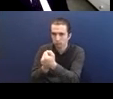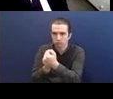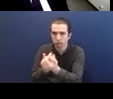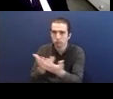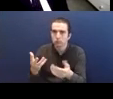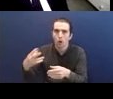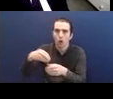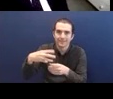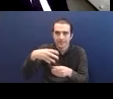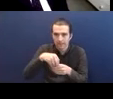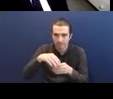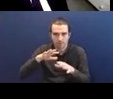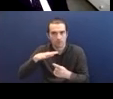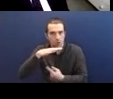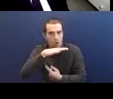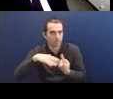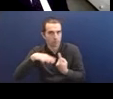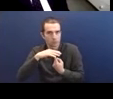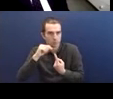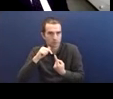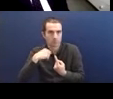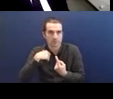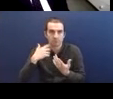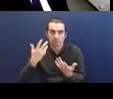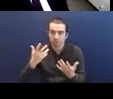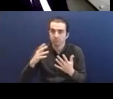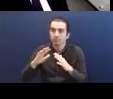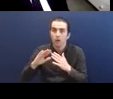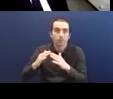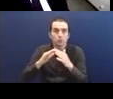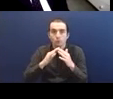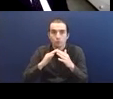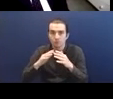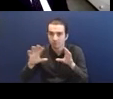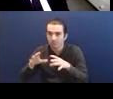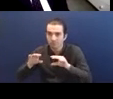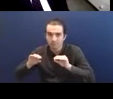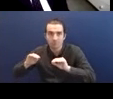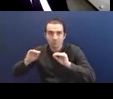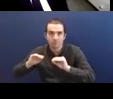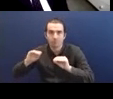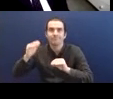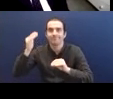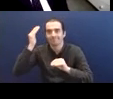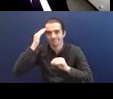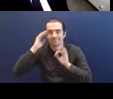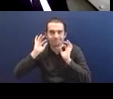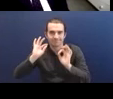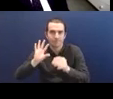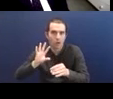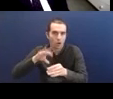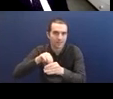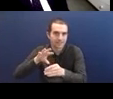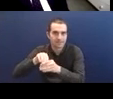school, it is not practiced. So we do help also the educators of the higher primaries